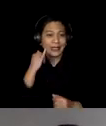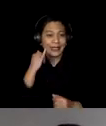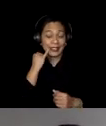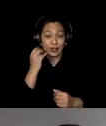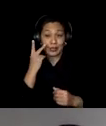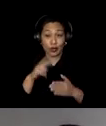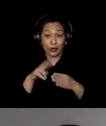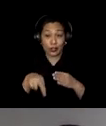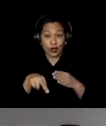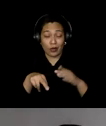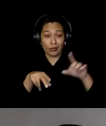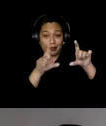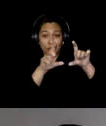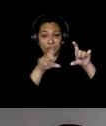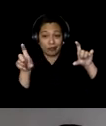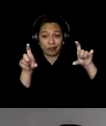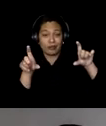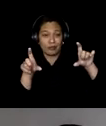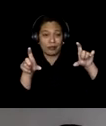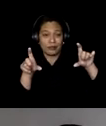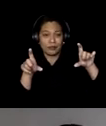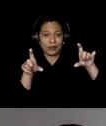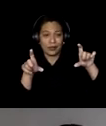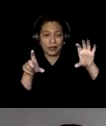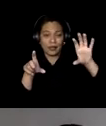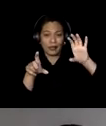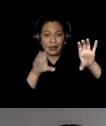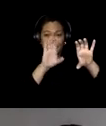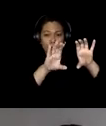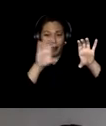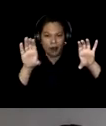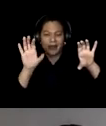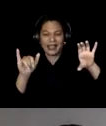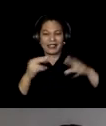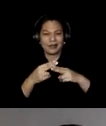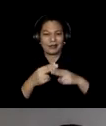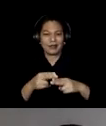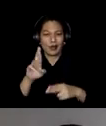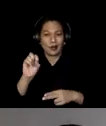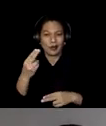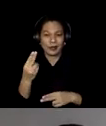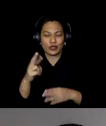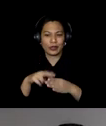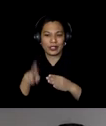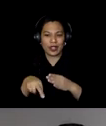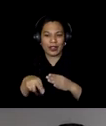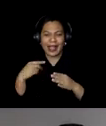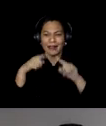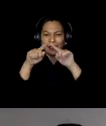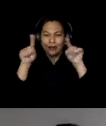here, at the page here, this is like rich results right here. You can see they have like